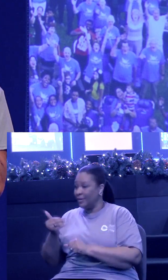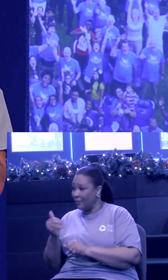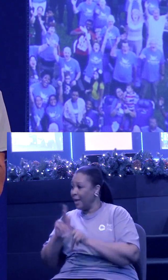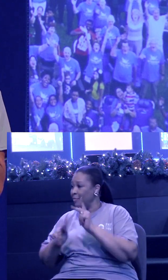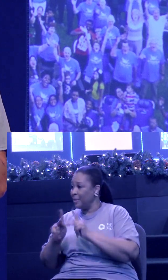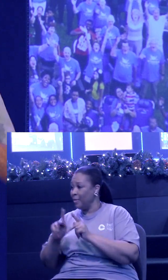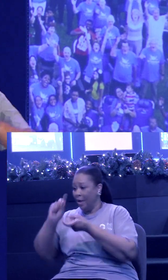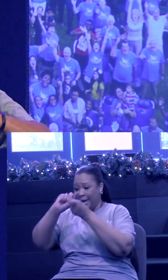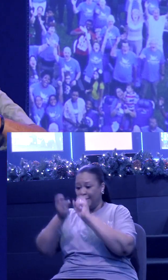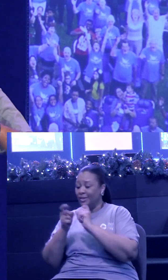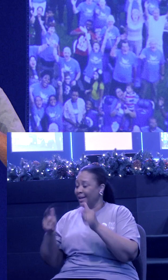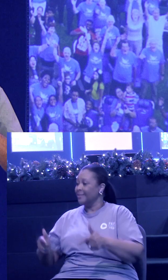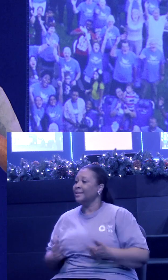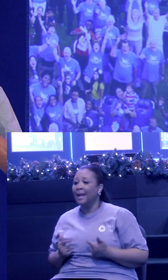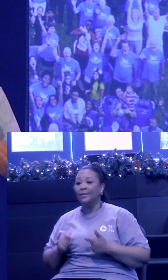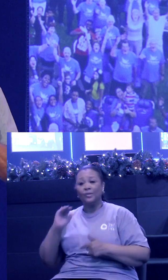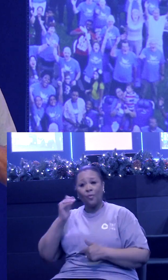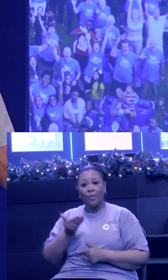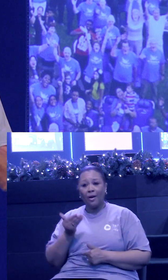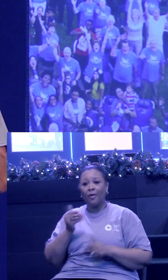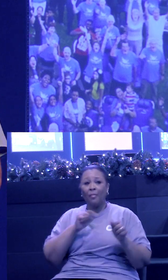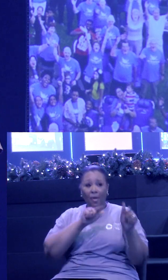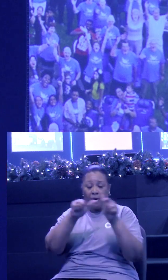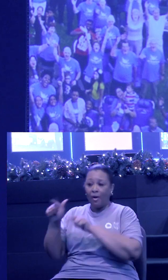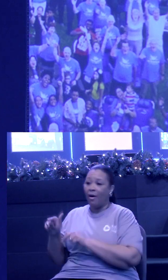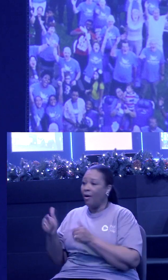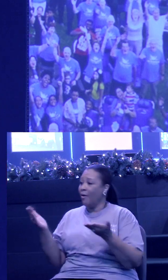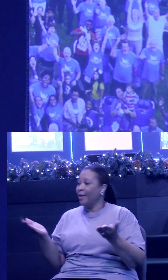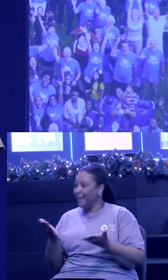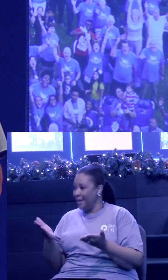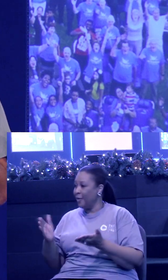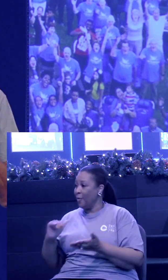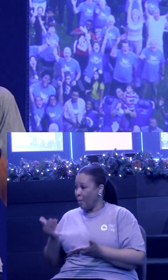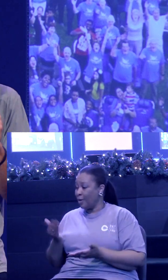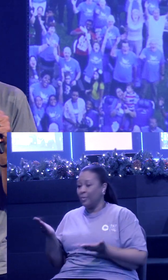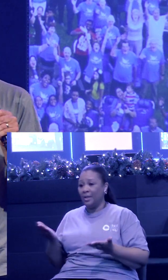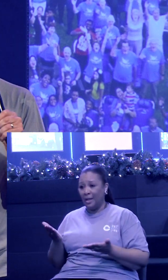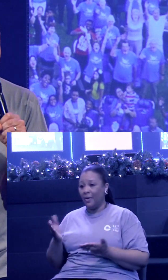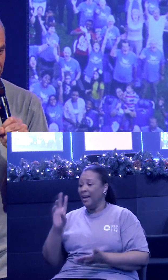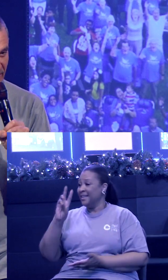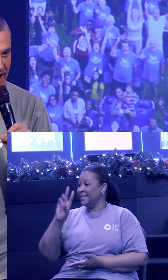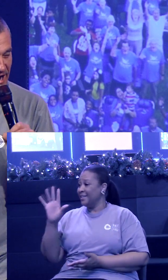impact people's lives. So welcome, everybody, to Community Christian Church